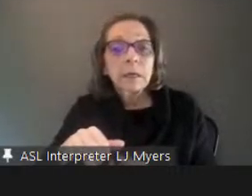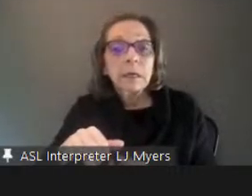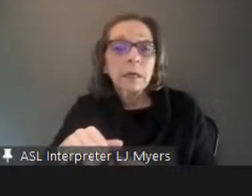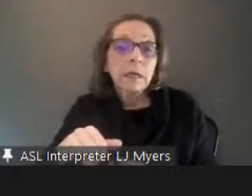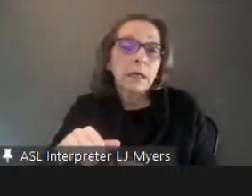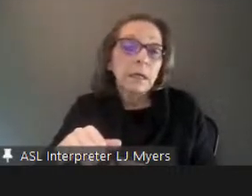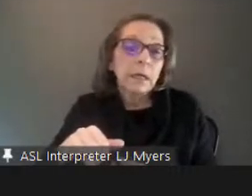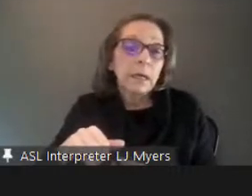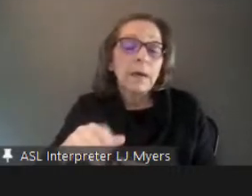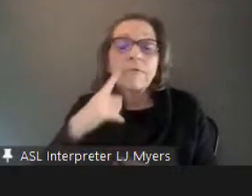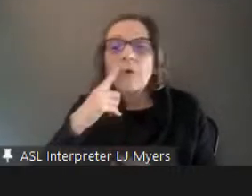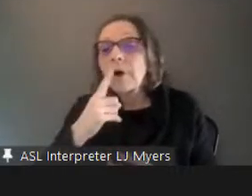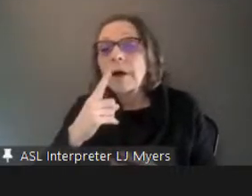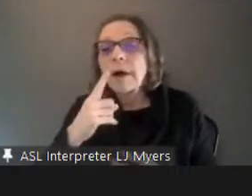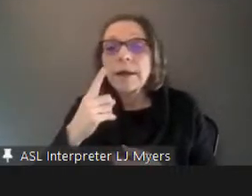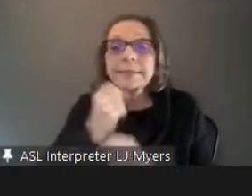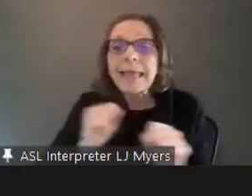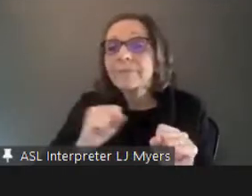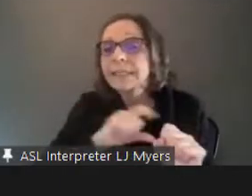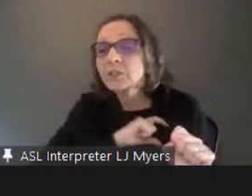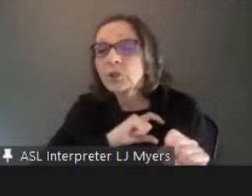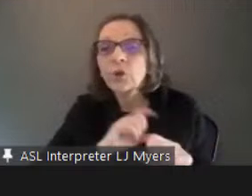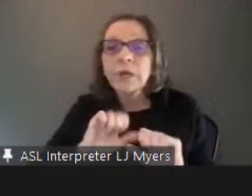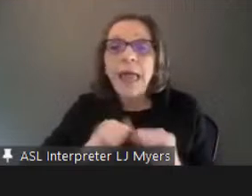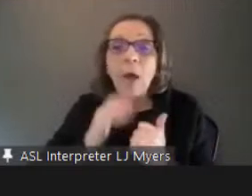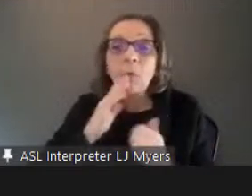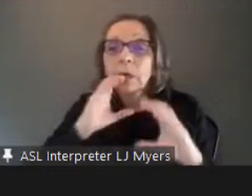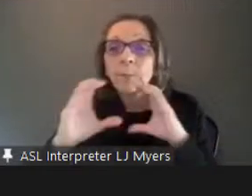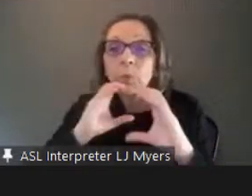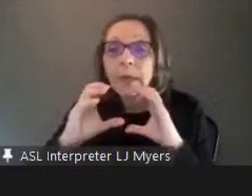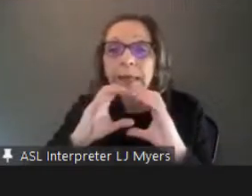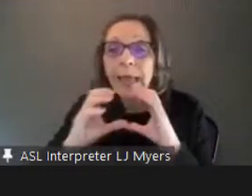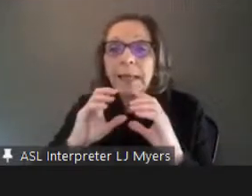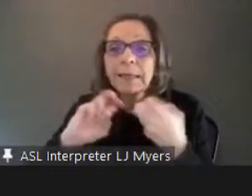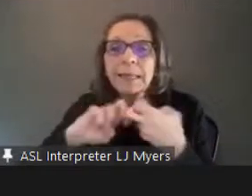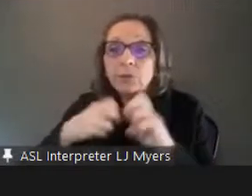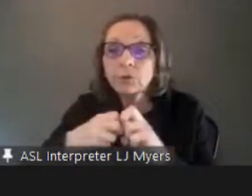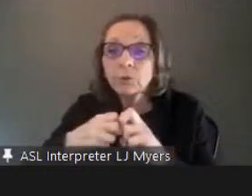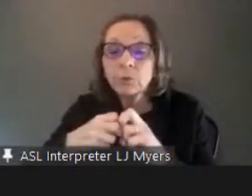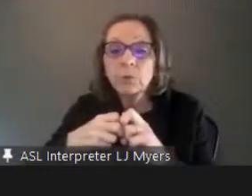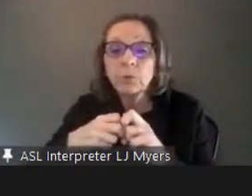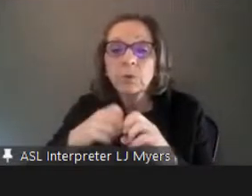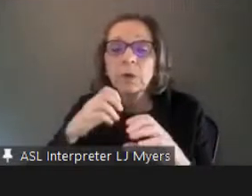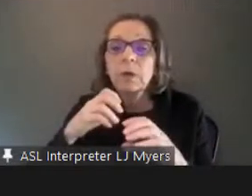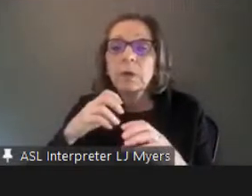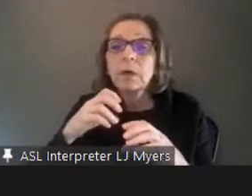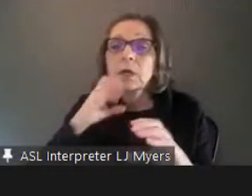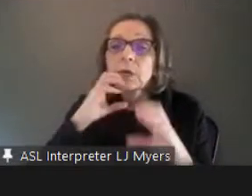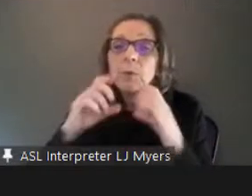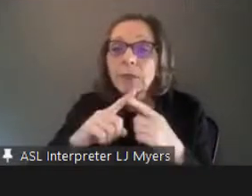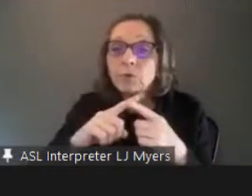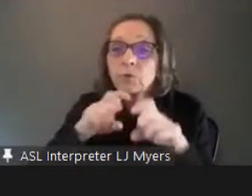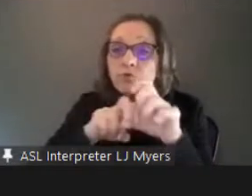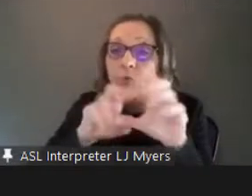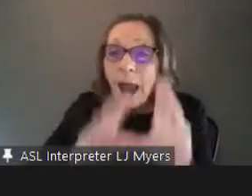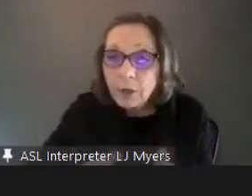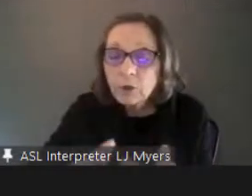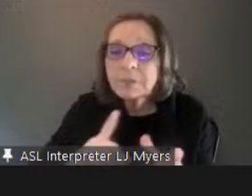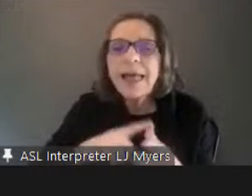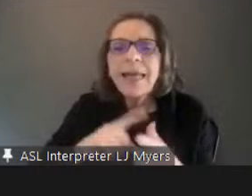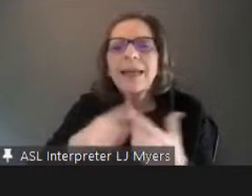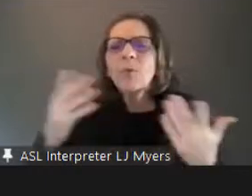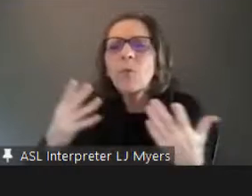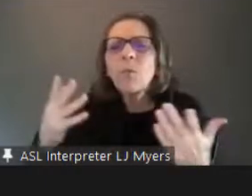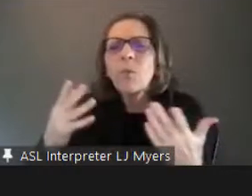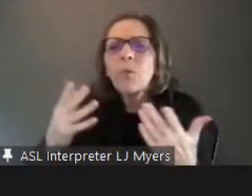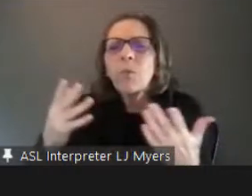safety and security, so how are you gonna communicate the issues that are communicated to us from the riders? And then what's the expectation of how